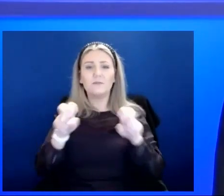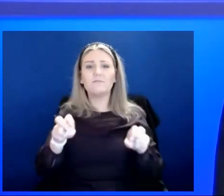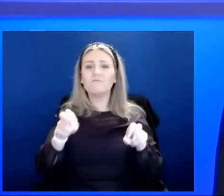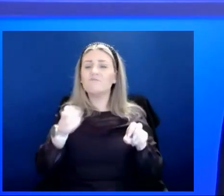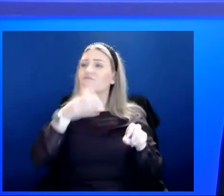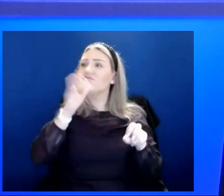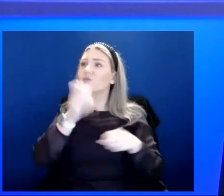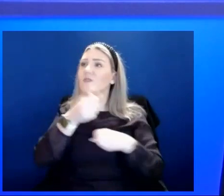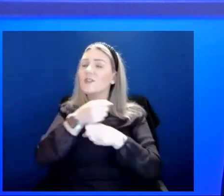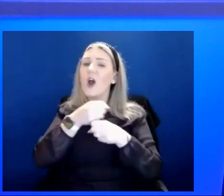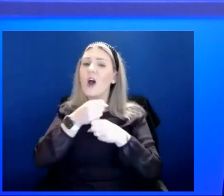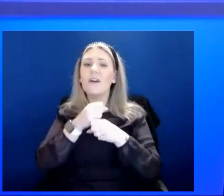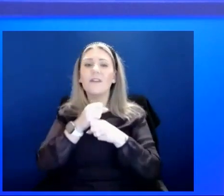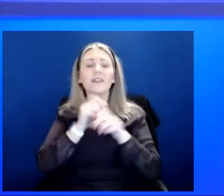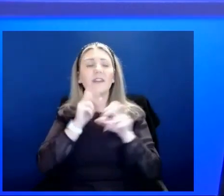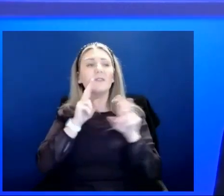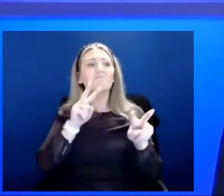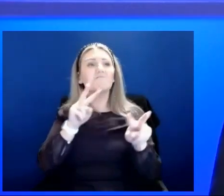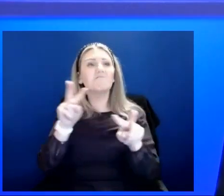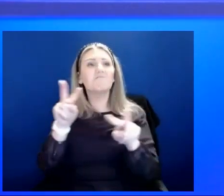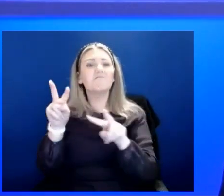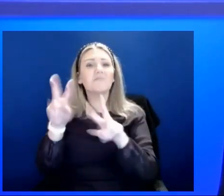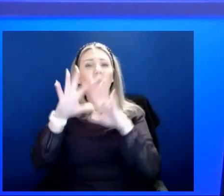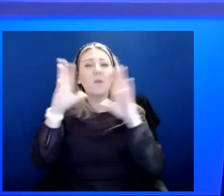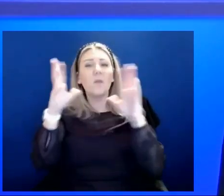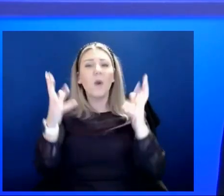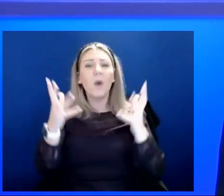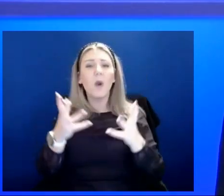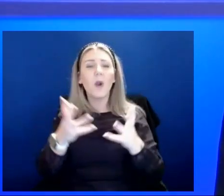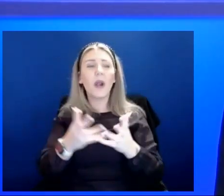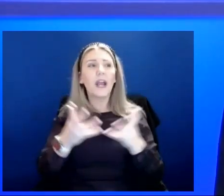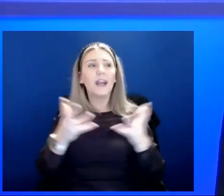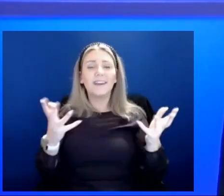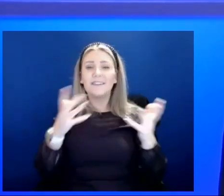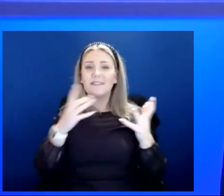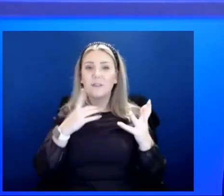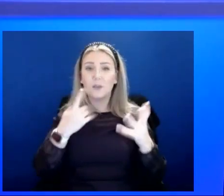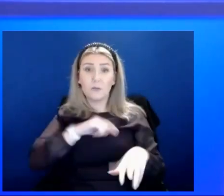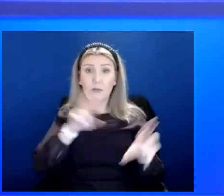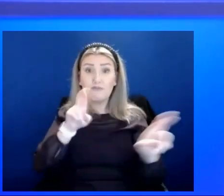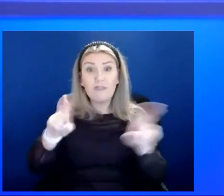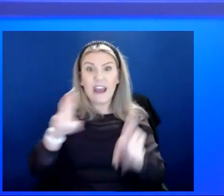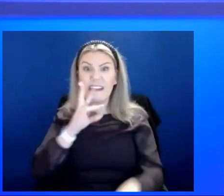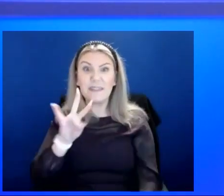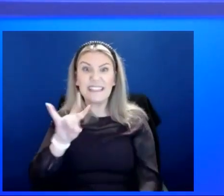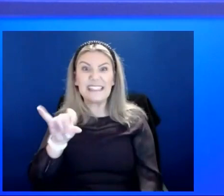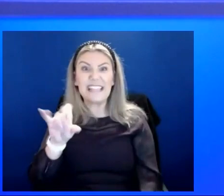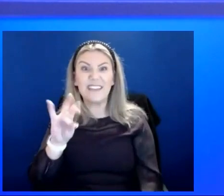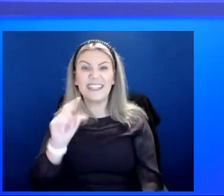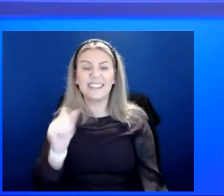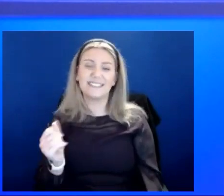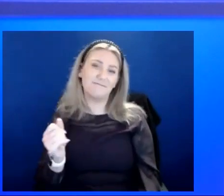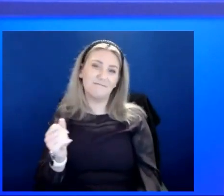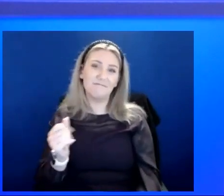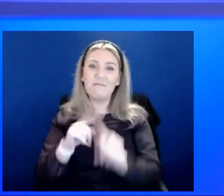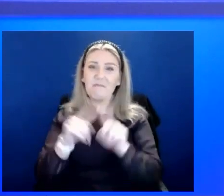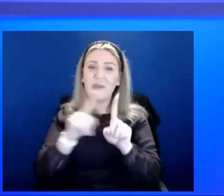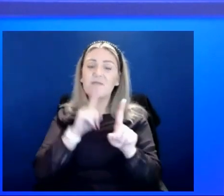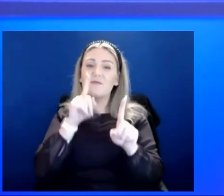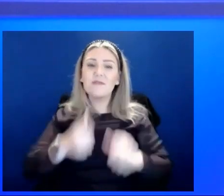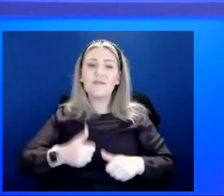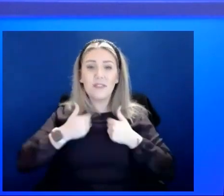watch the world happen. We're ready to be 70. But the reality is that the more time that we can